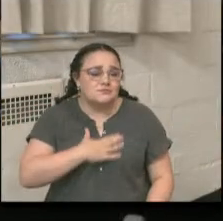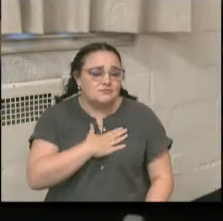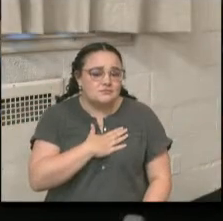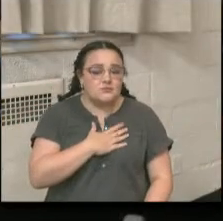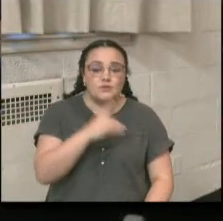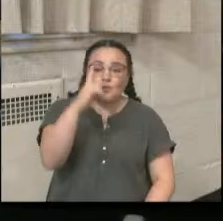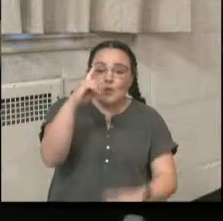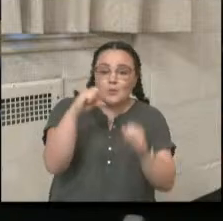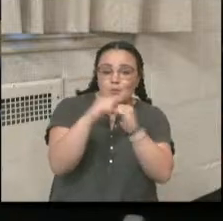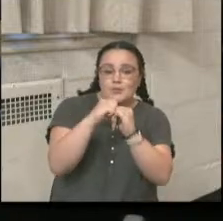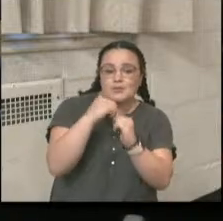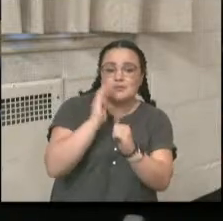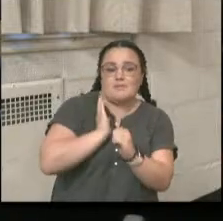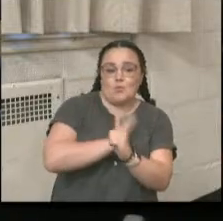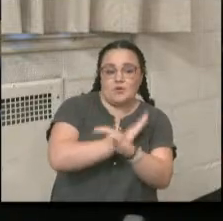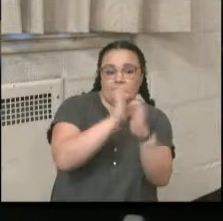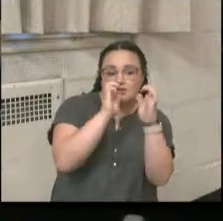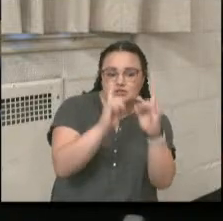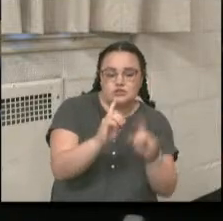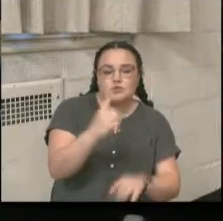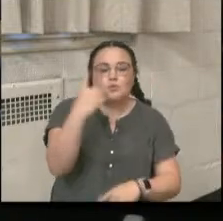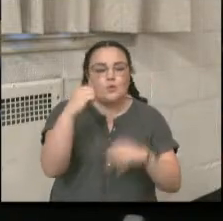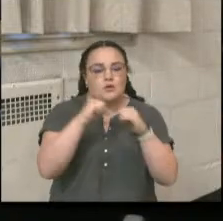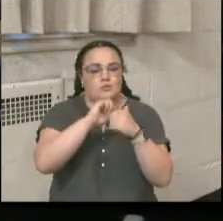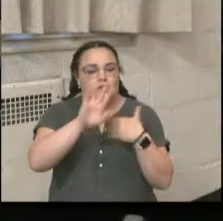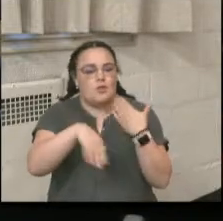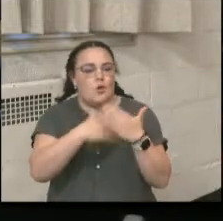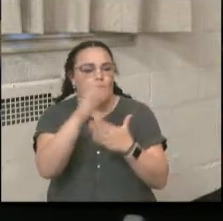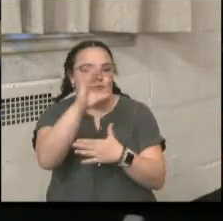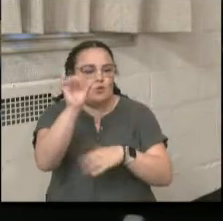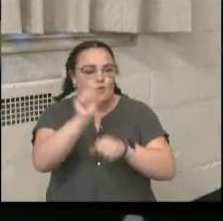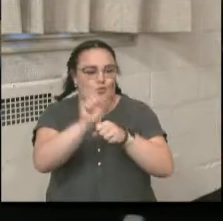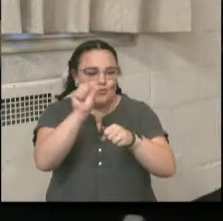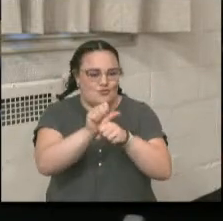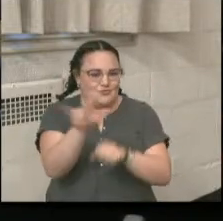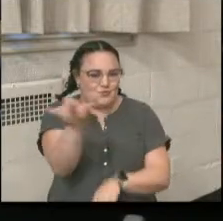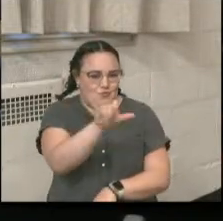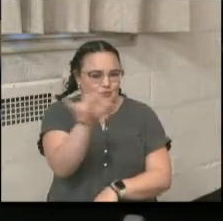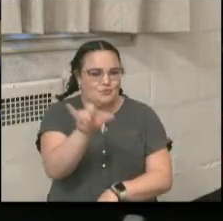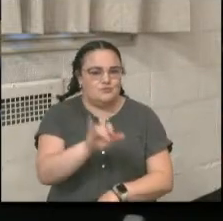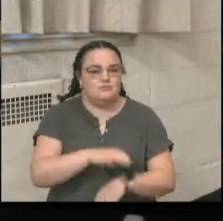We're going to take one with the Board of Education and one with all of our colleagues with the staff as well.